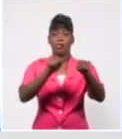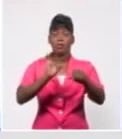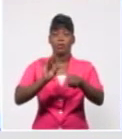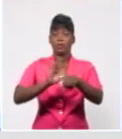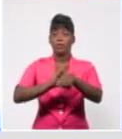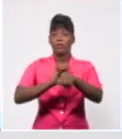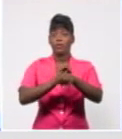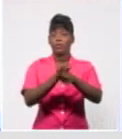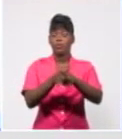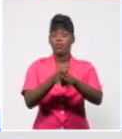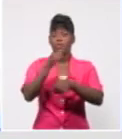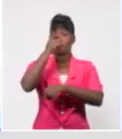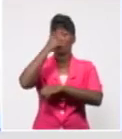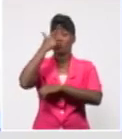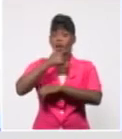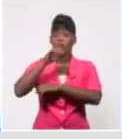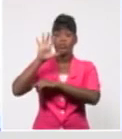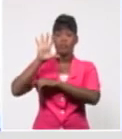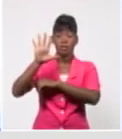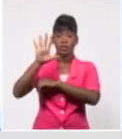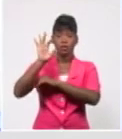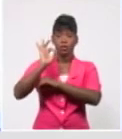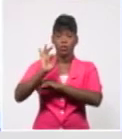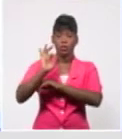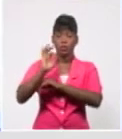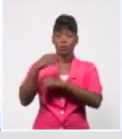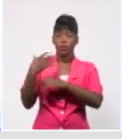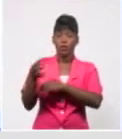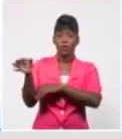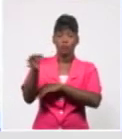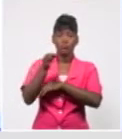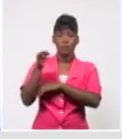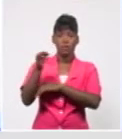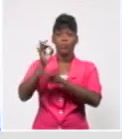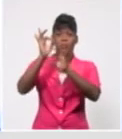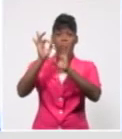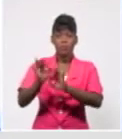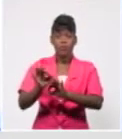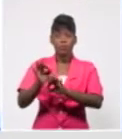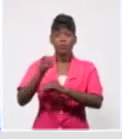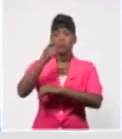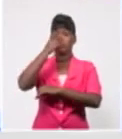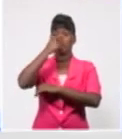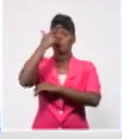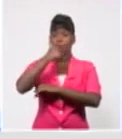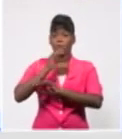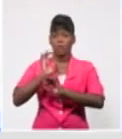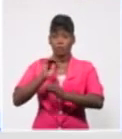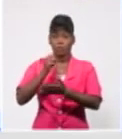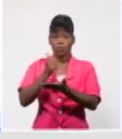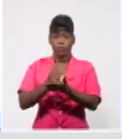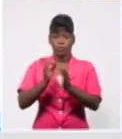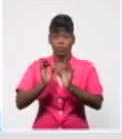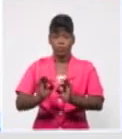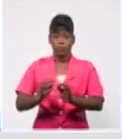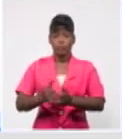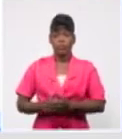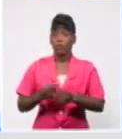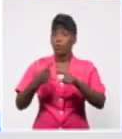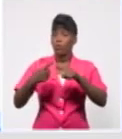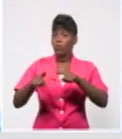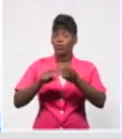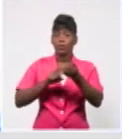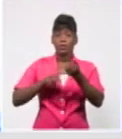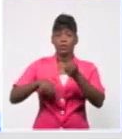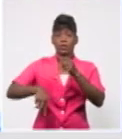Boyeros, 11 to Arroyo Naranjo, 10 to 10 de Octubre, 8 to Cotorro, 8 to